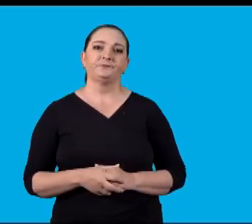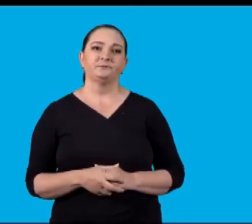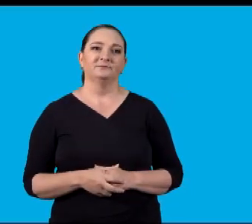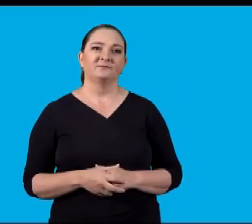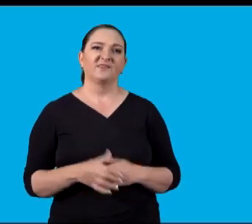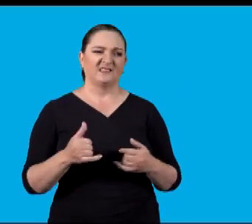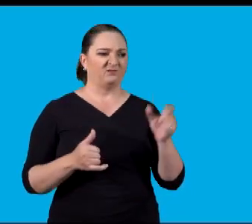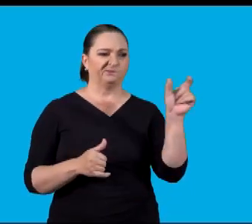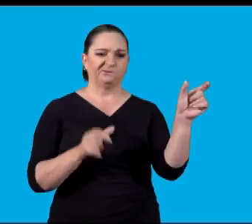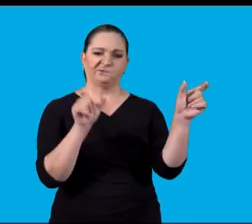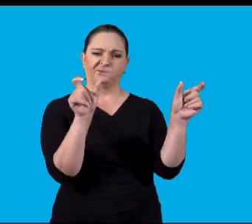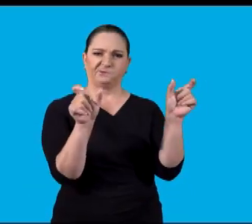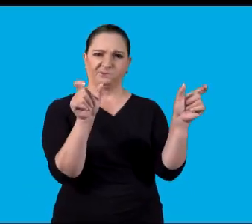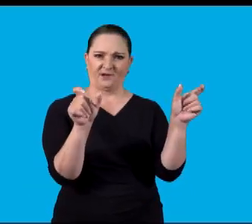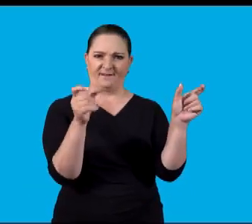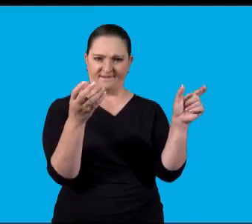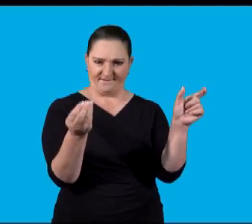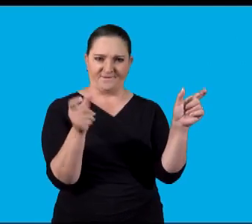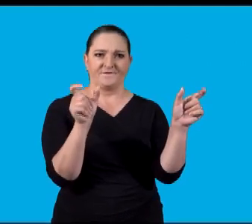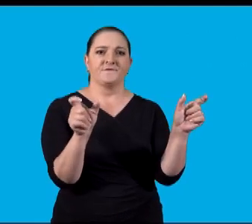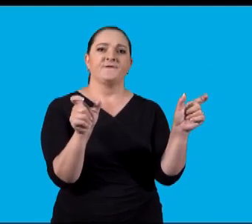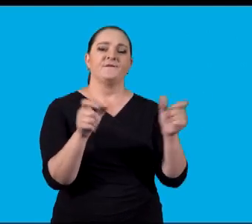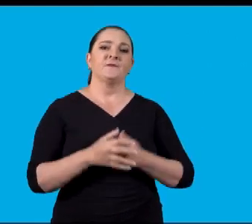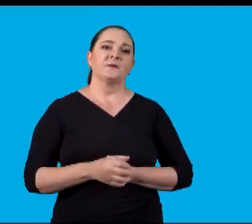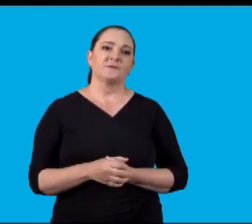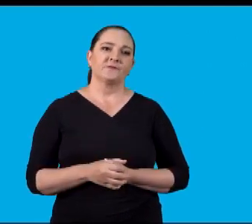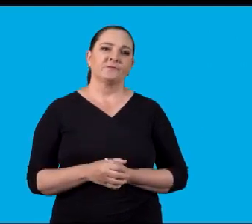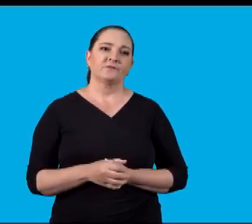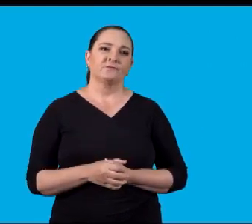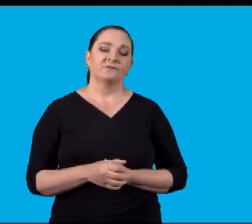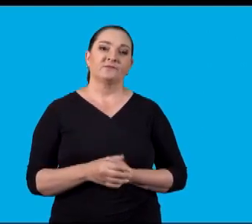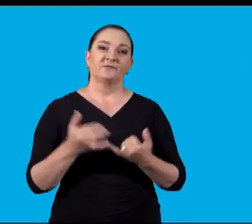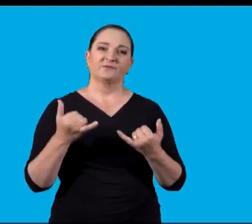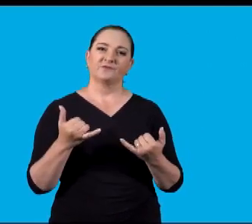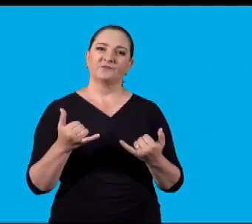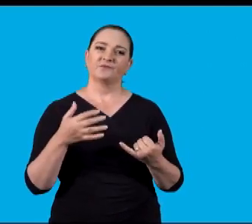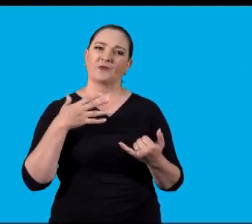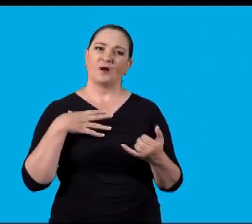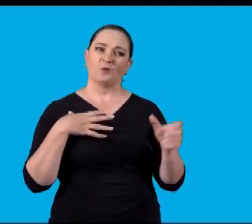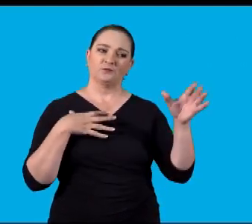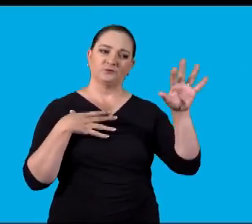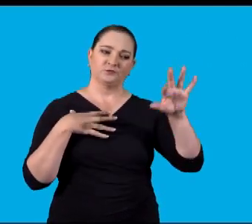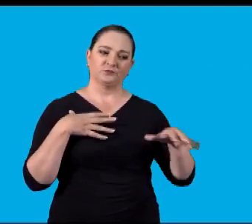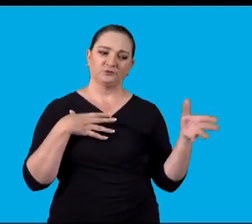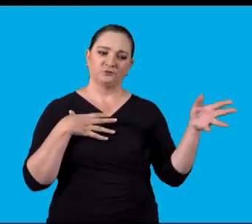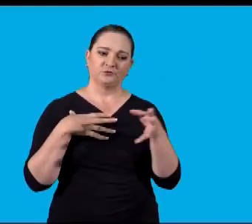1,327,400. Now, I have my two figures here now. And now I want to record them